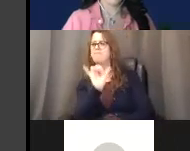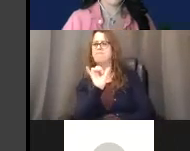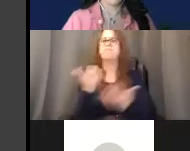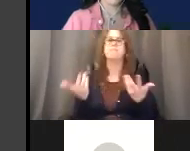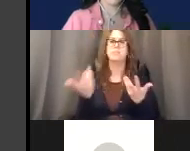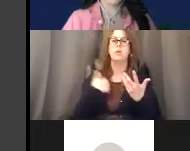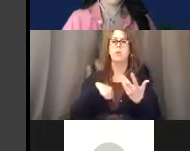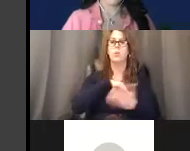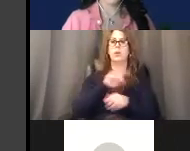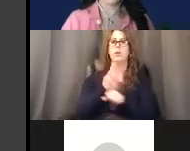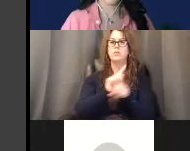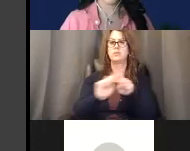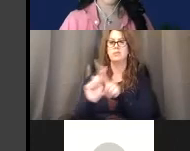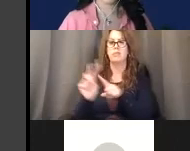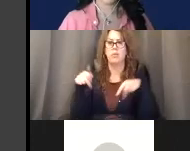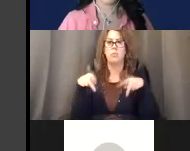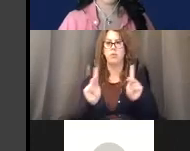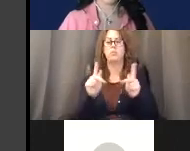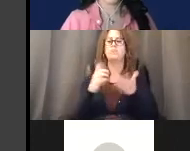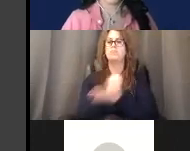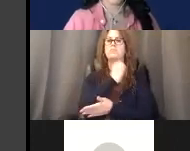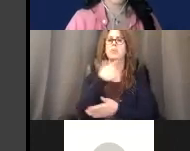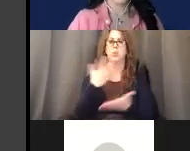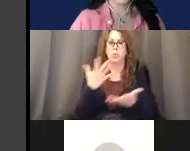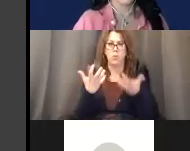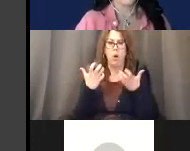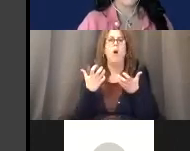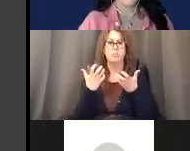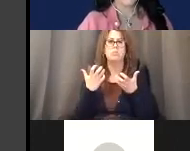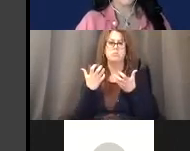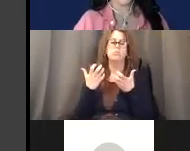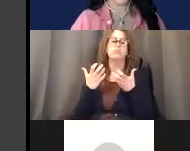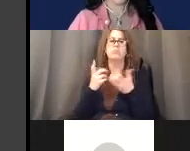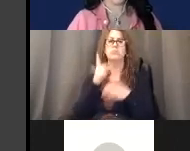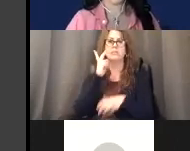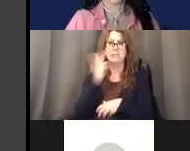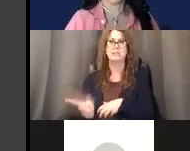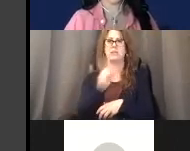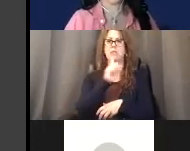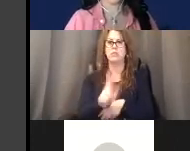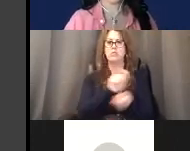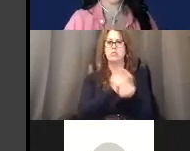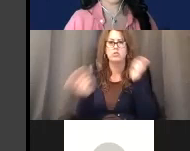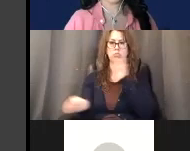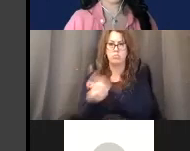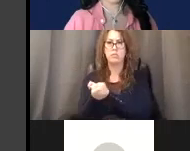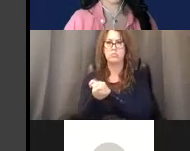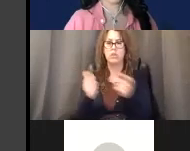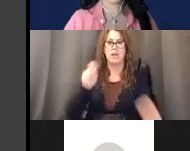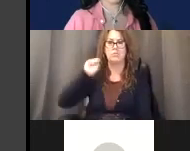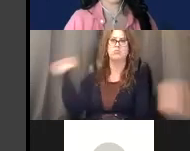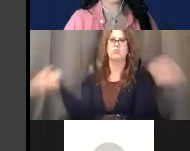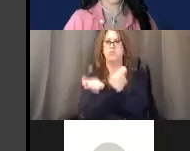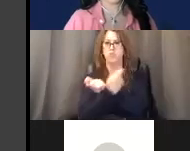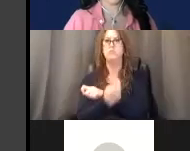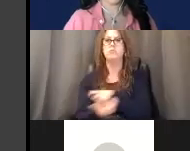to that place of real transformation and change. And well-being for people, right? Which we have a